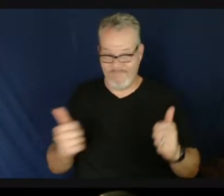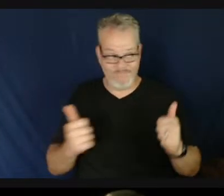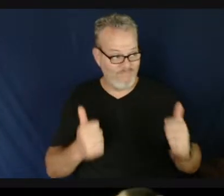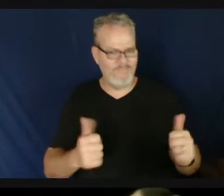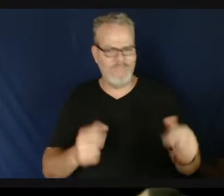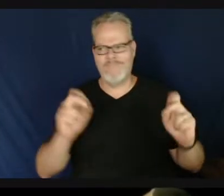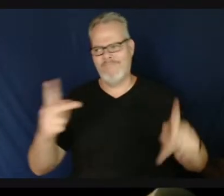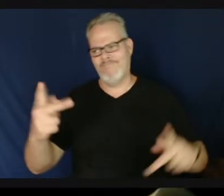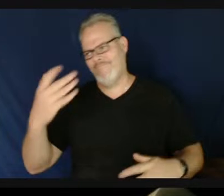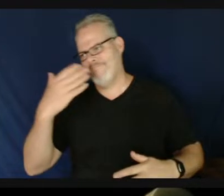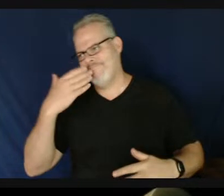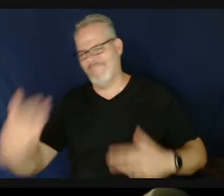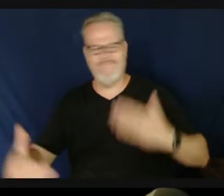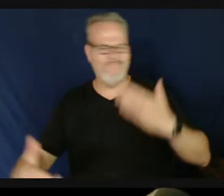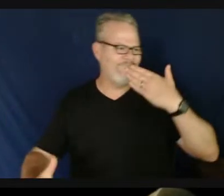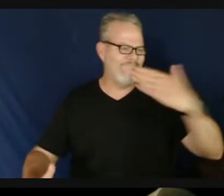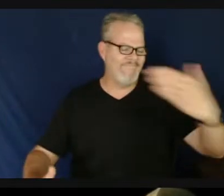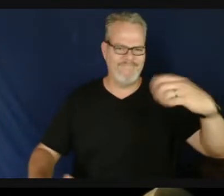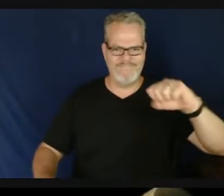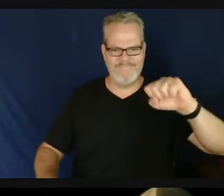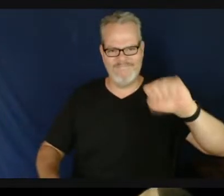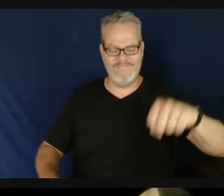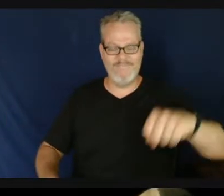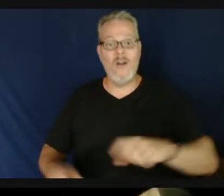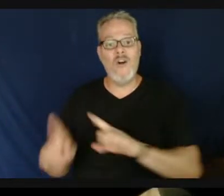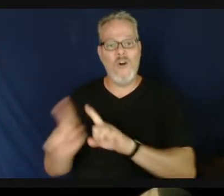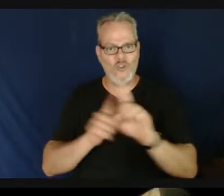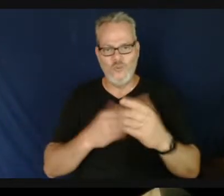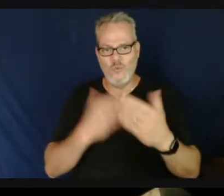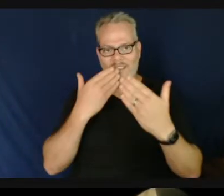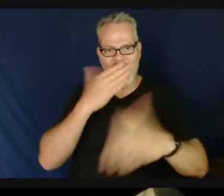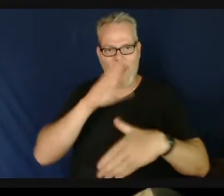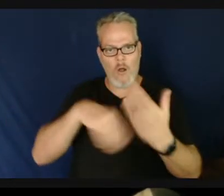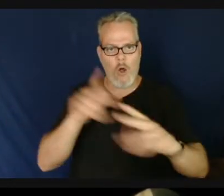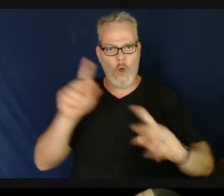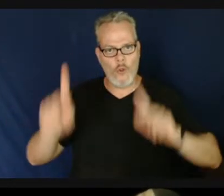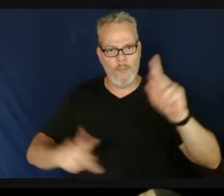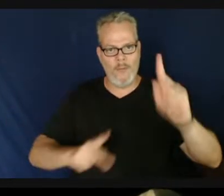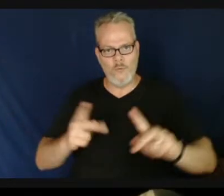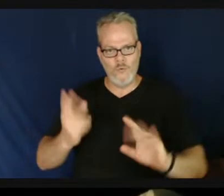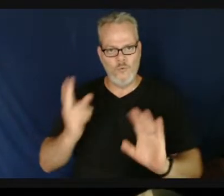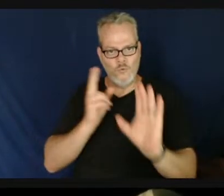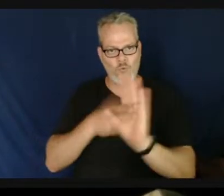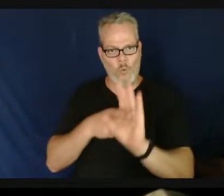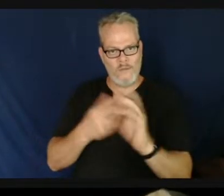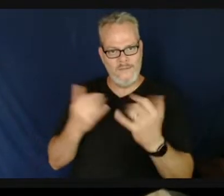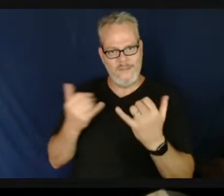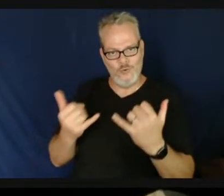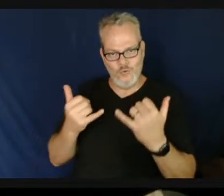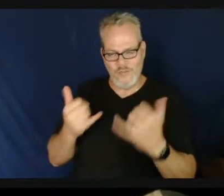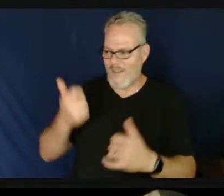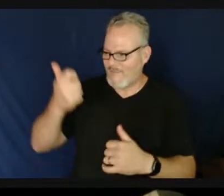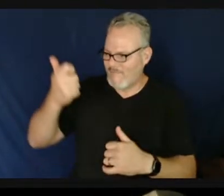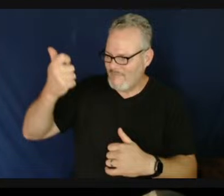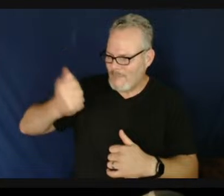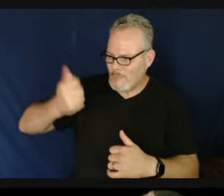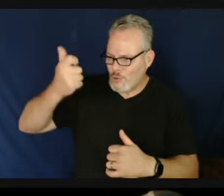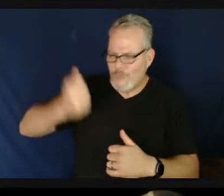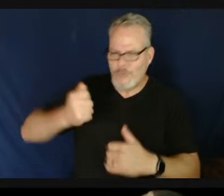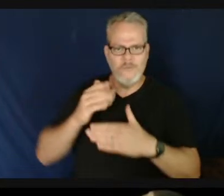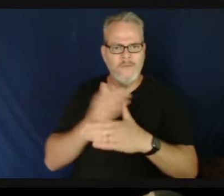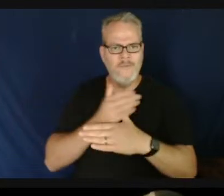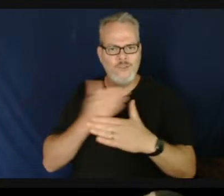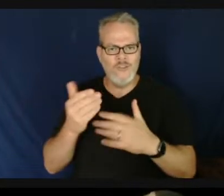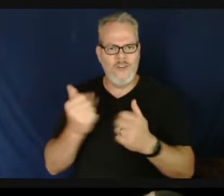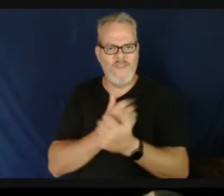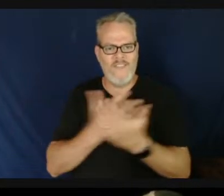thank you. Yeah, we'd also like thank everybody that tuned in today. You know, the likes, subscriptions, the shares, all that stuff, just being